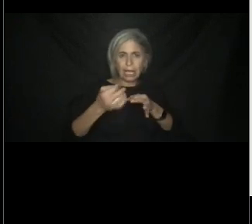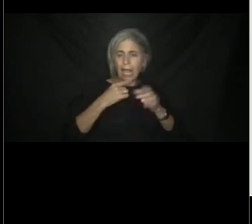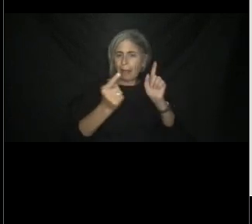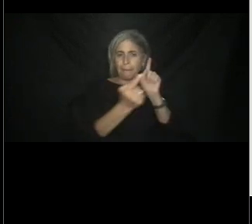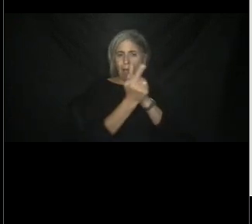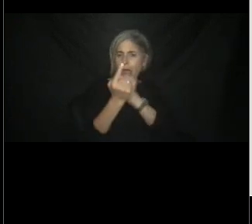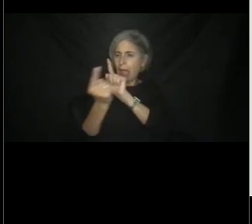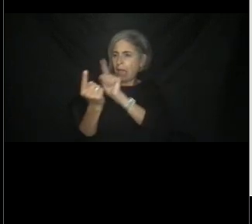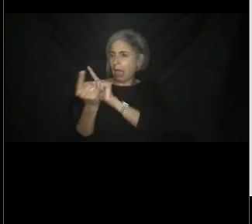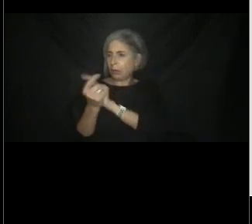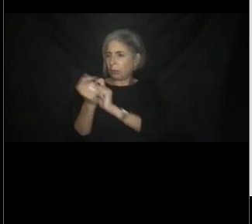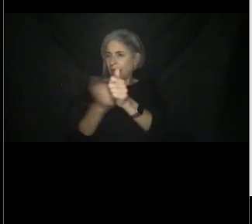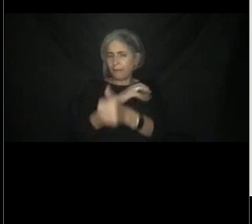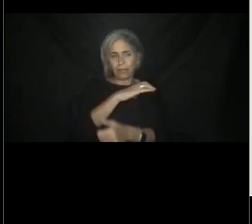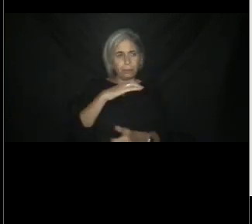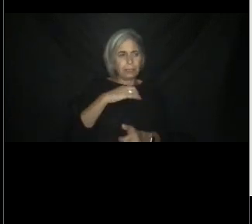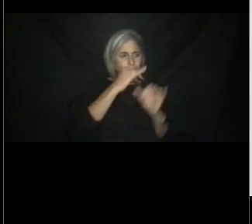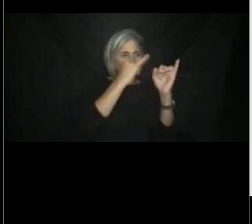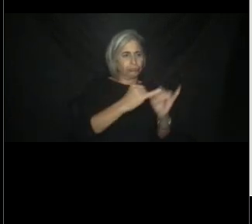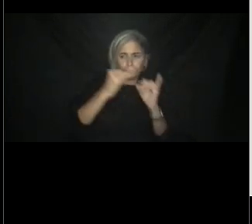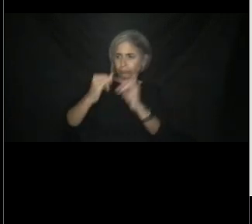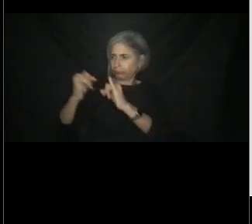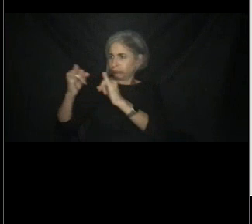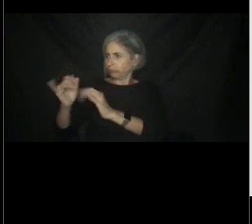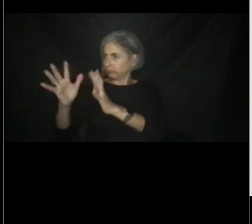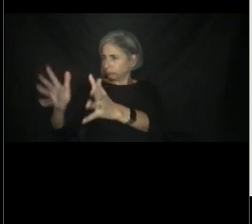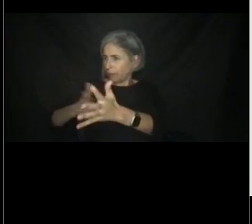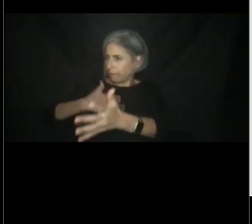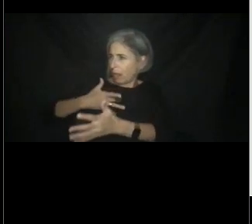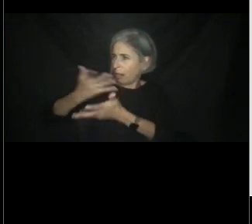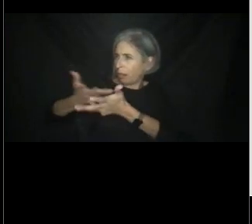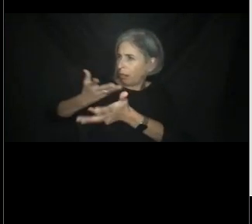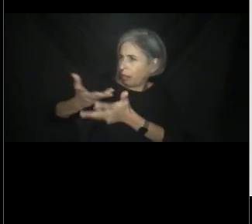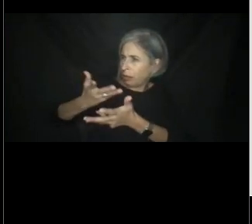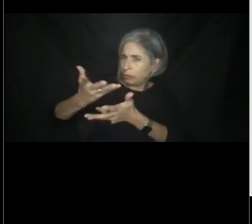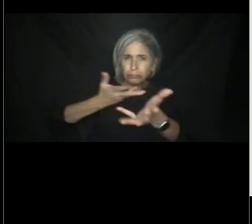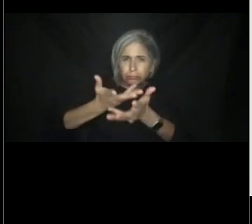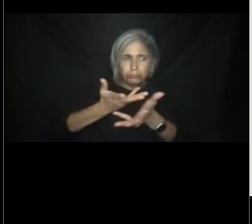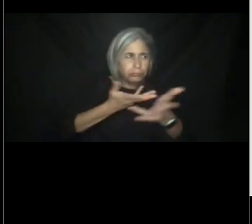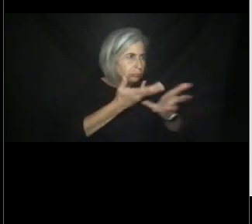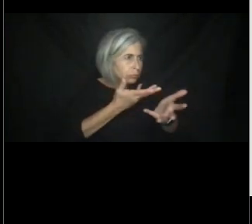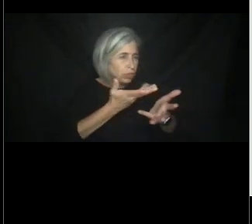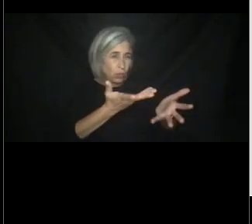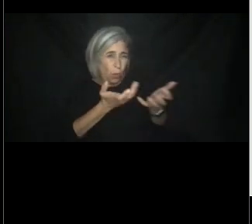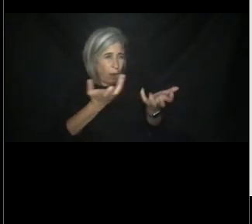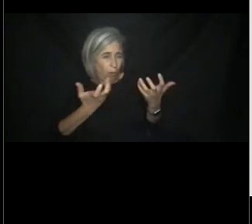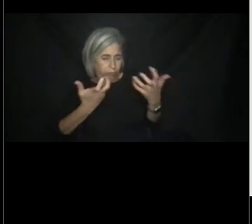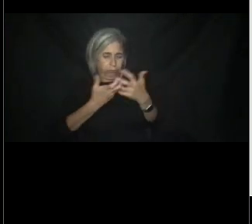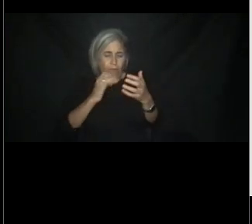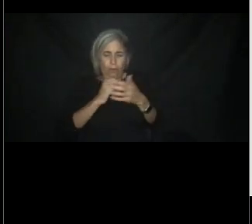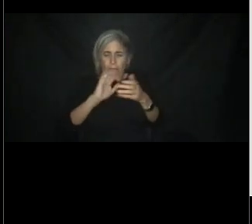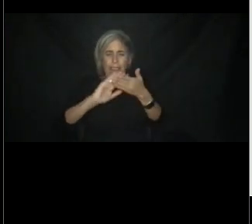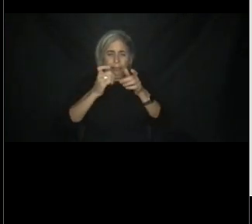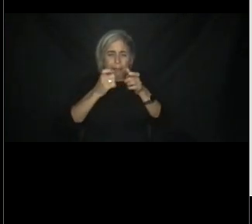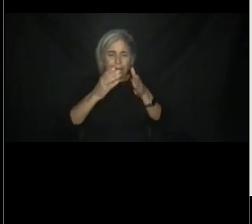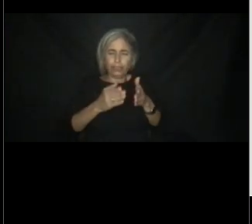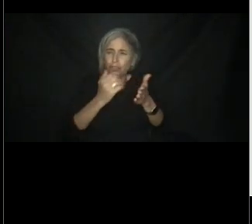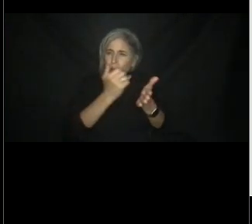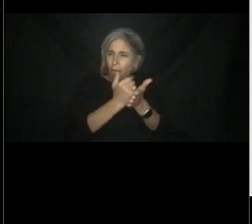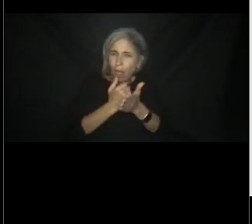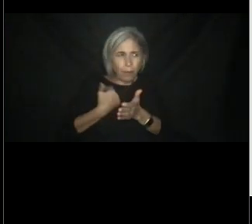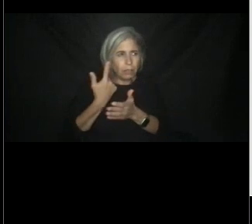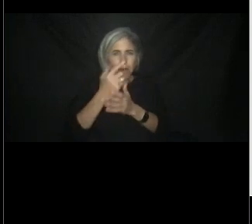of the commissioners individually just to get a sense and a feel of what each of you are looking for in your city manager, to help us